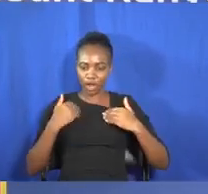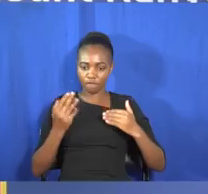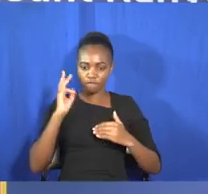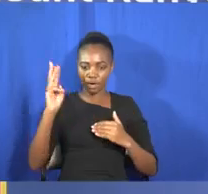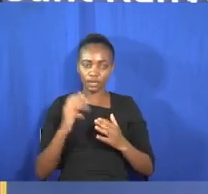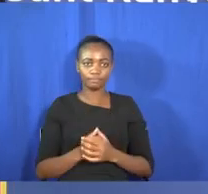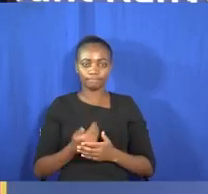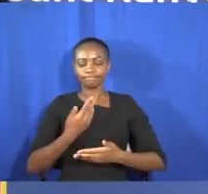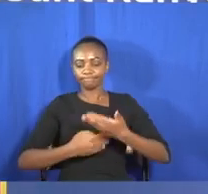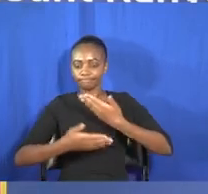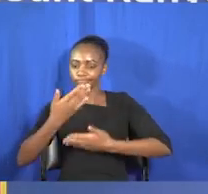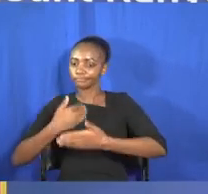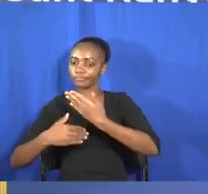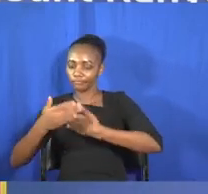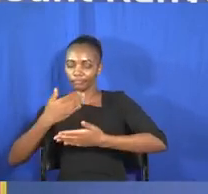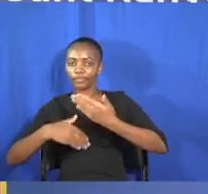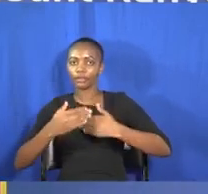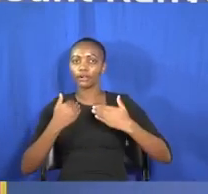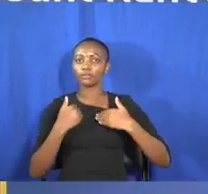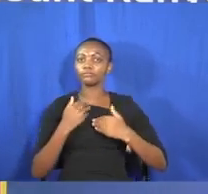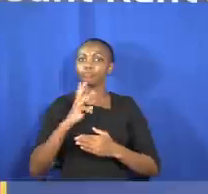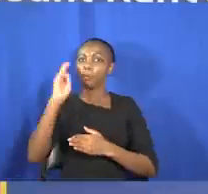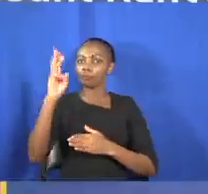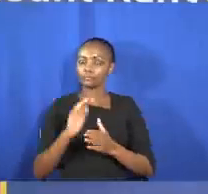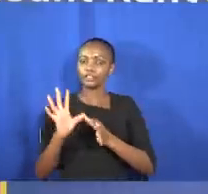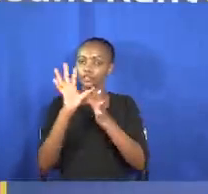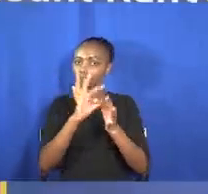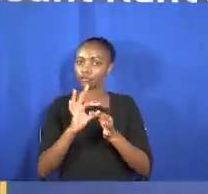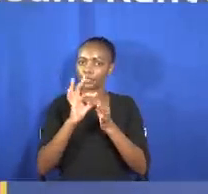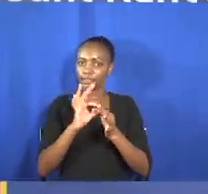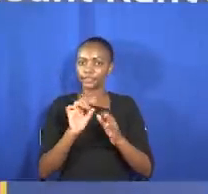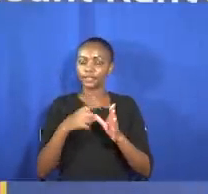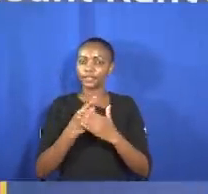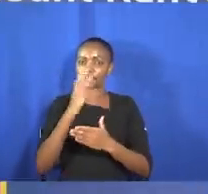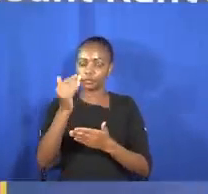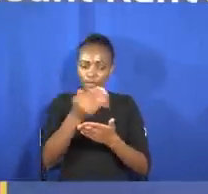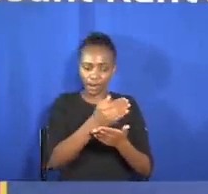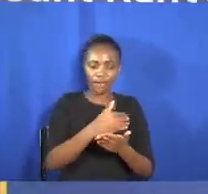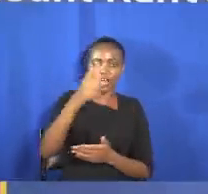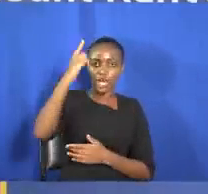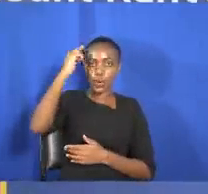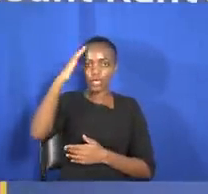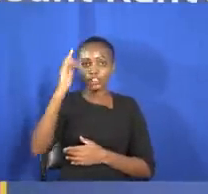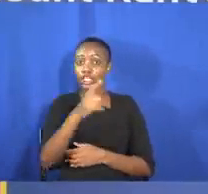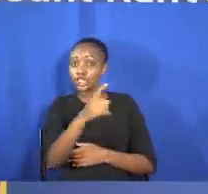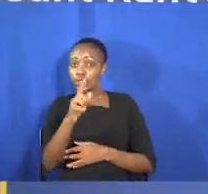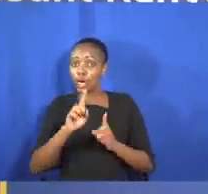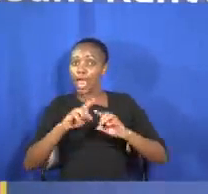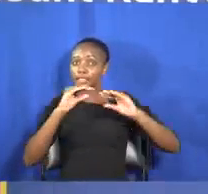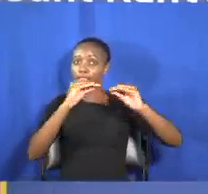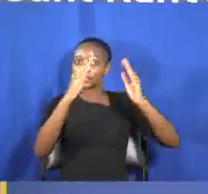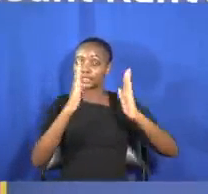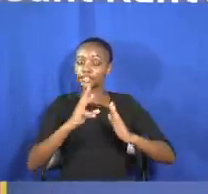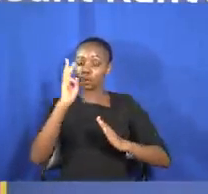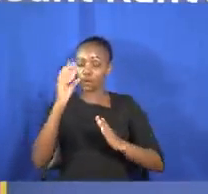together, where learners face each other. They engage, they cooperate, they construct knowledge. You